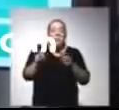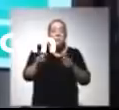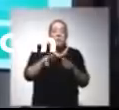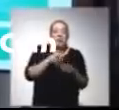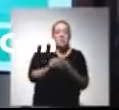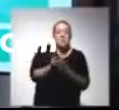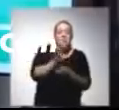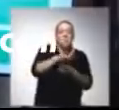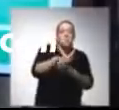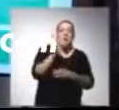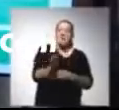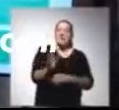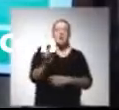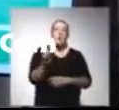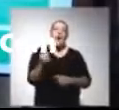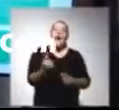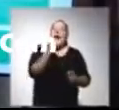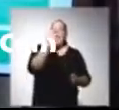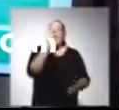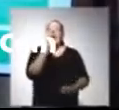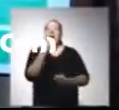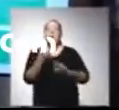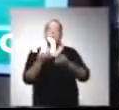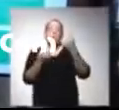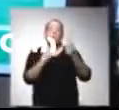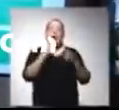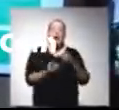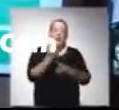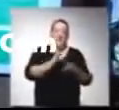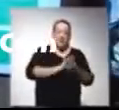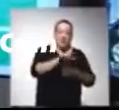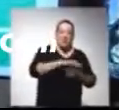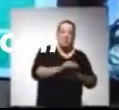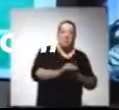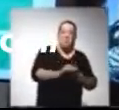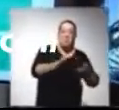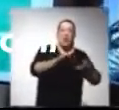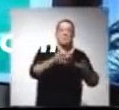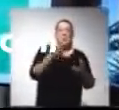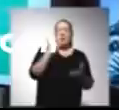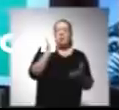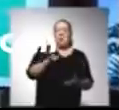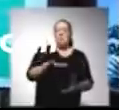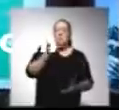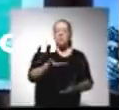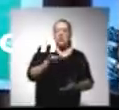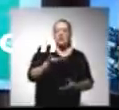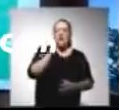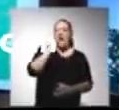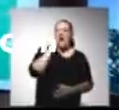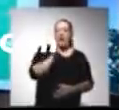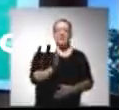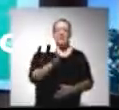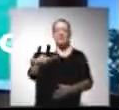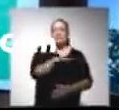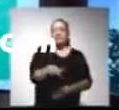from the view that we're used to from the north of this. Everything's pouring out the backside. Look at some of these